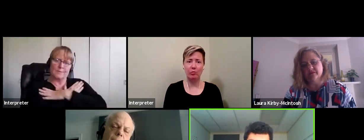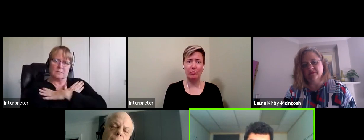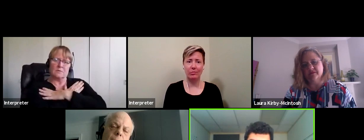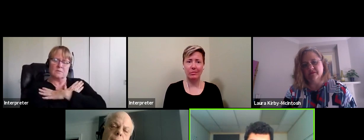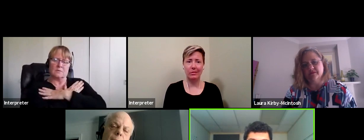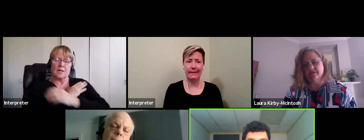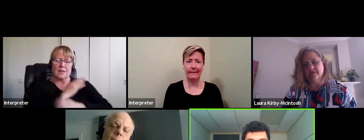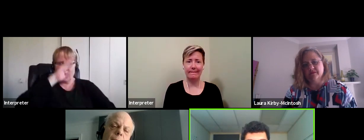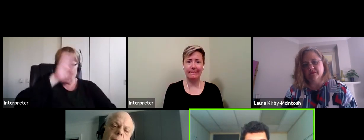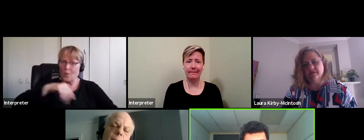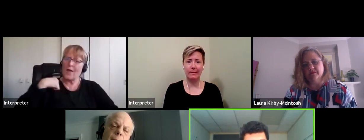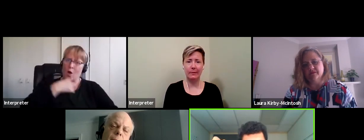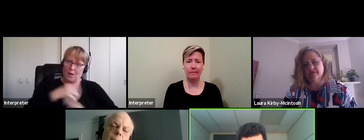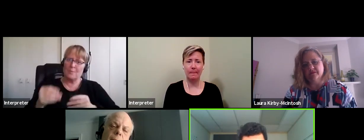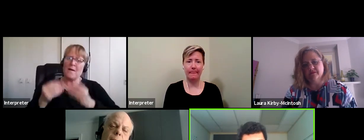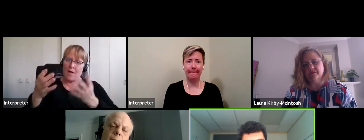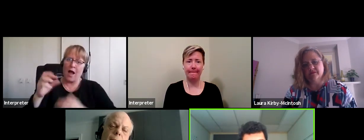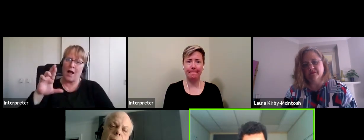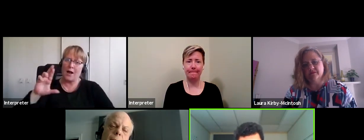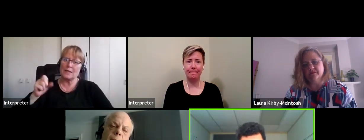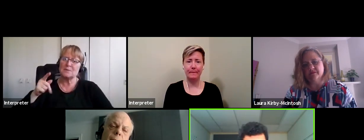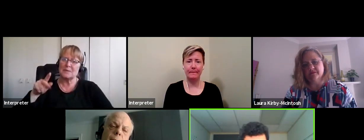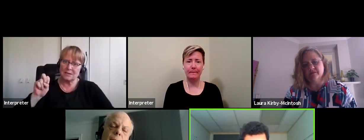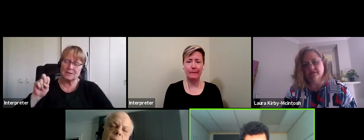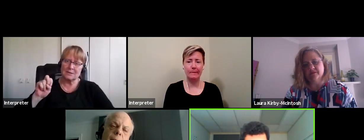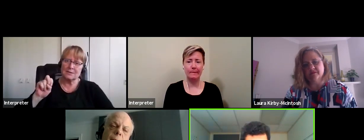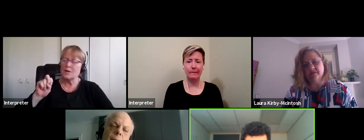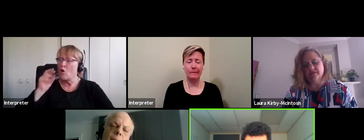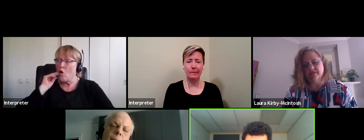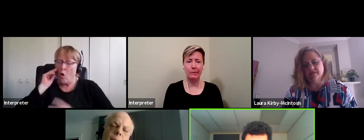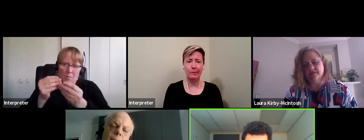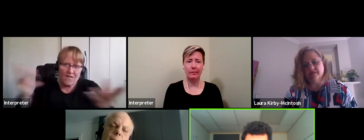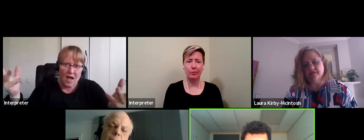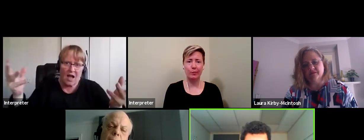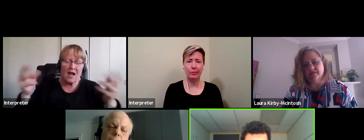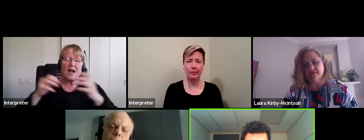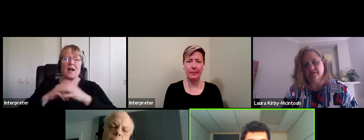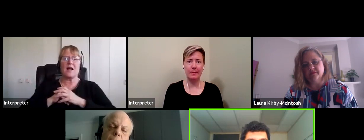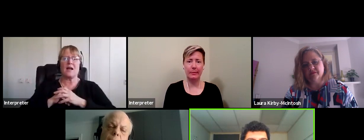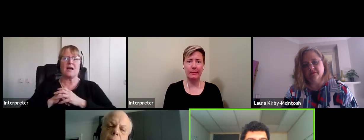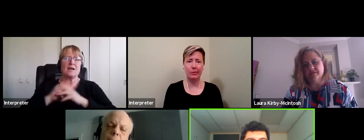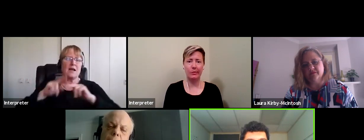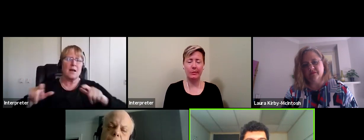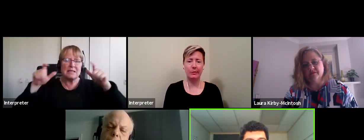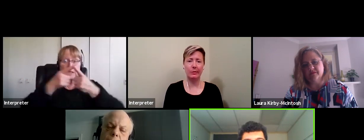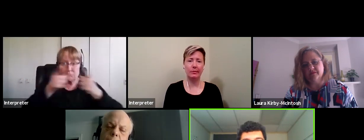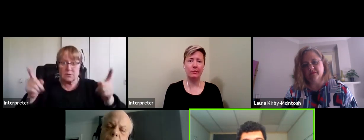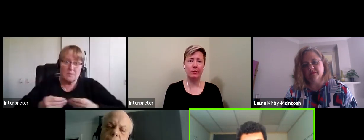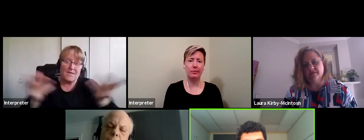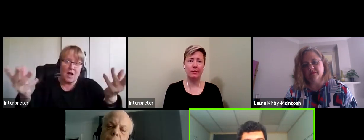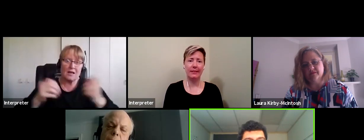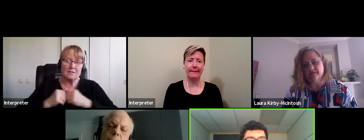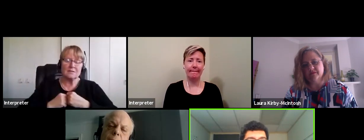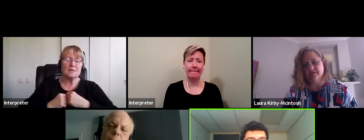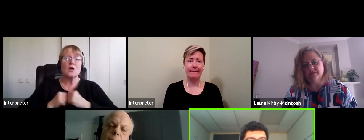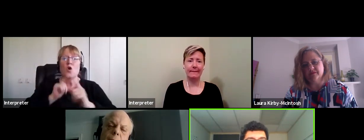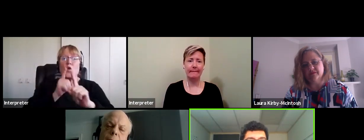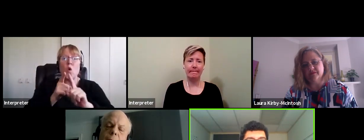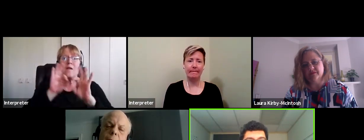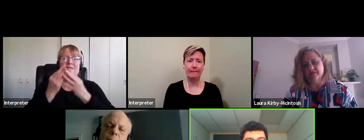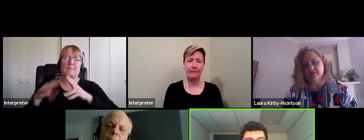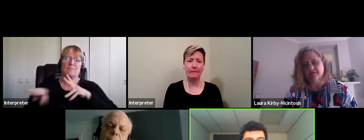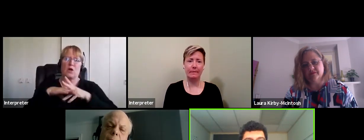like us offer respite in our homes and in our various sorts of facilities to give families a break. As